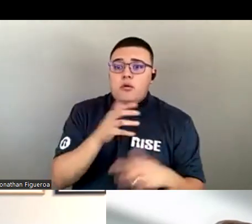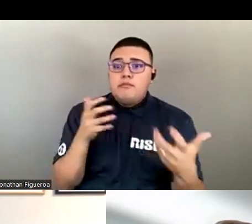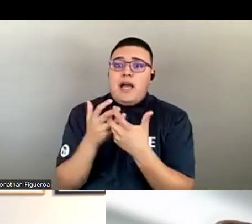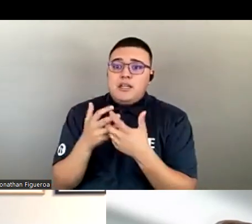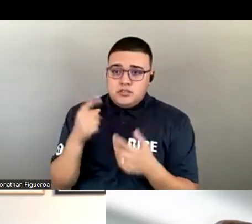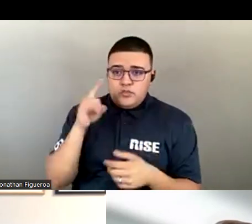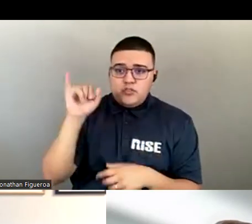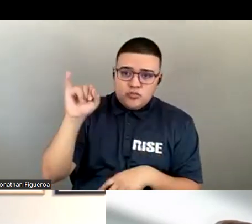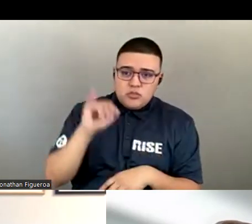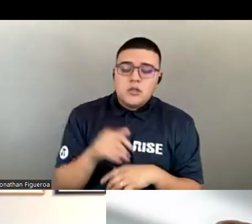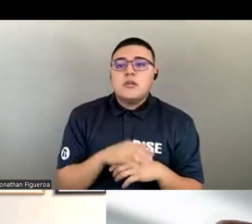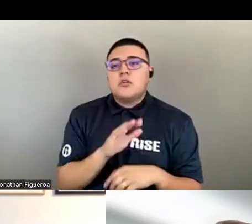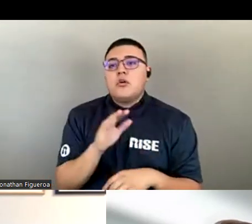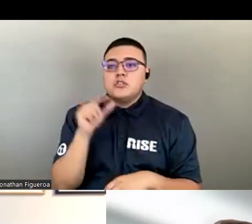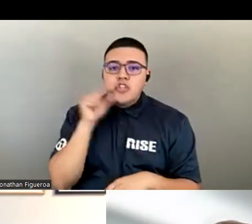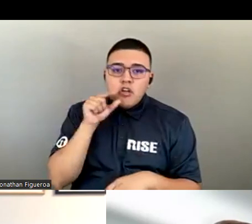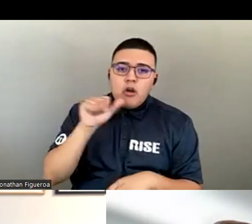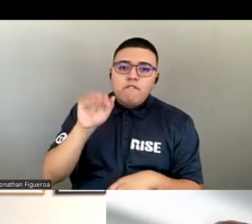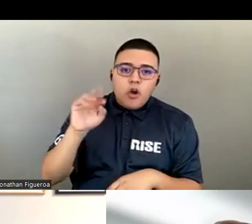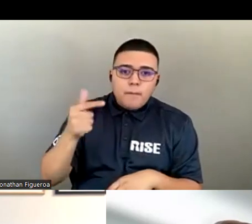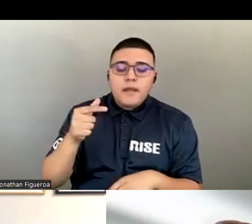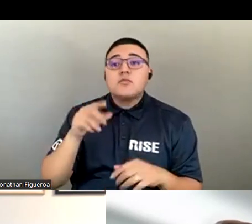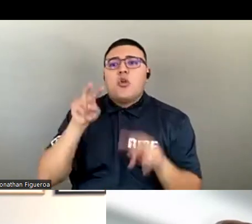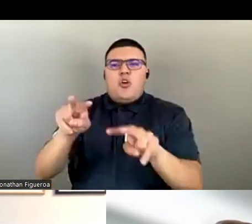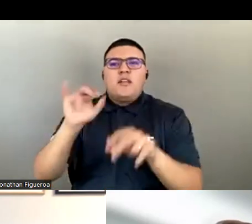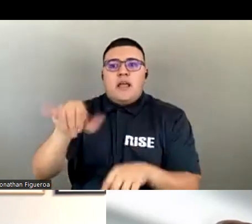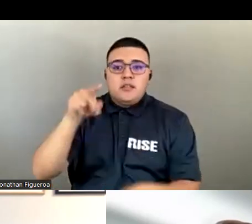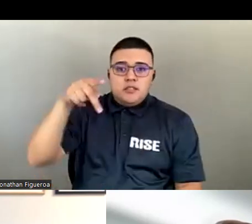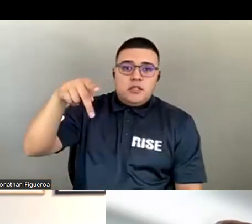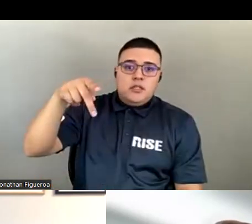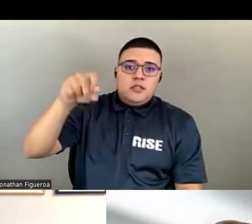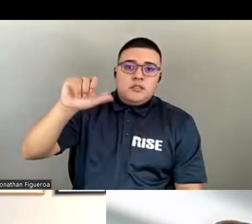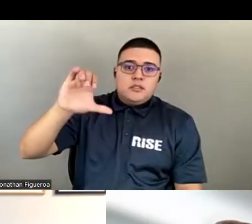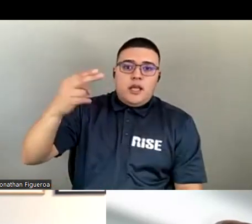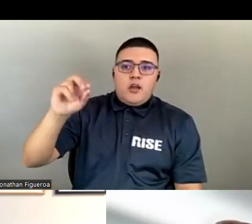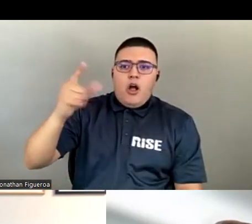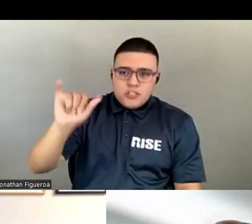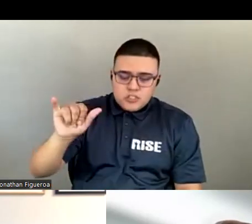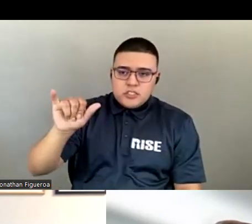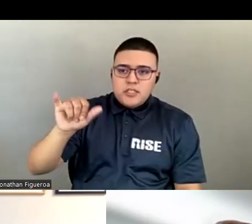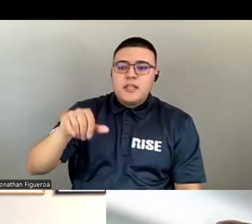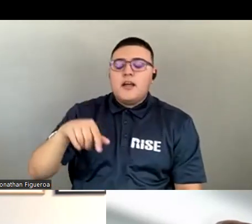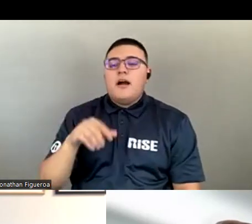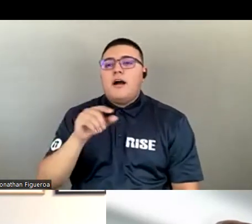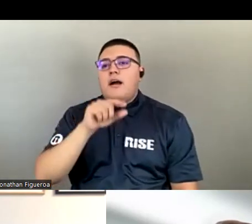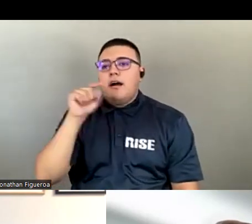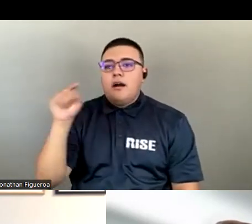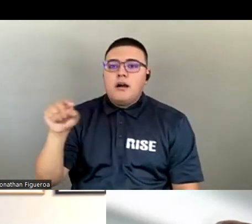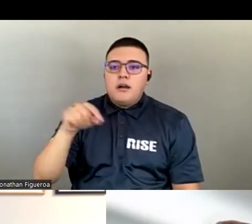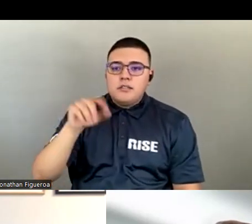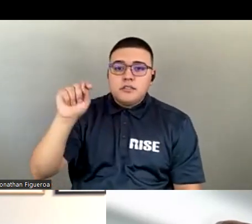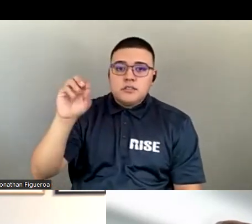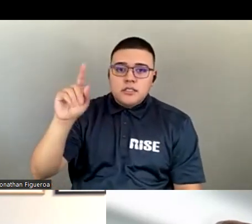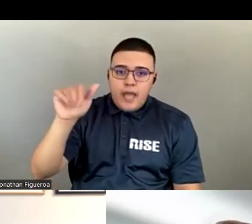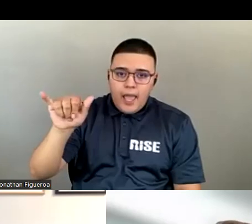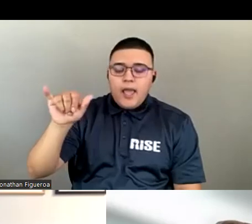to psychologytoday.com and use the filter through there, we can actually filter by zip code, by city, and